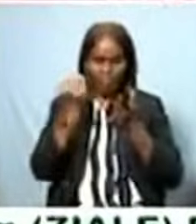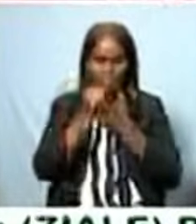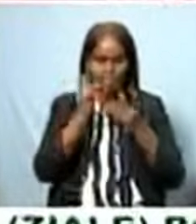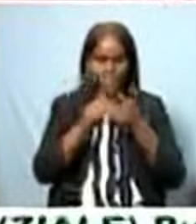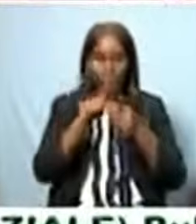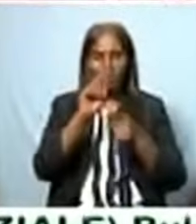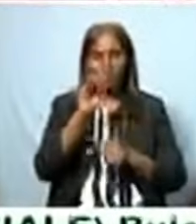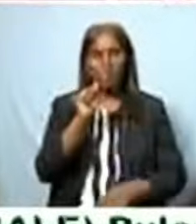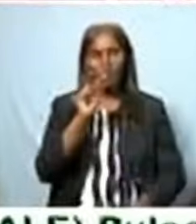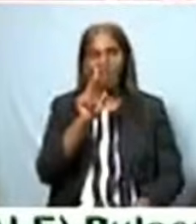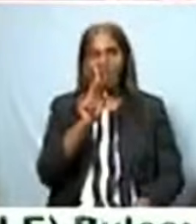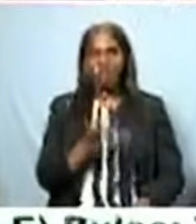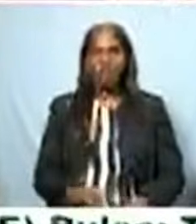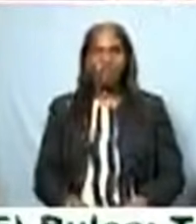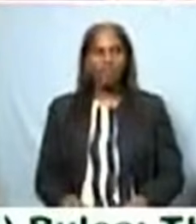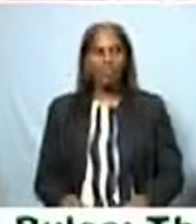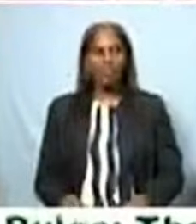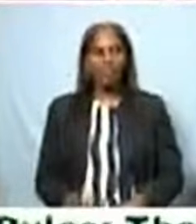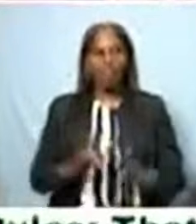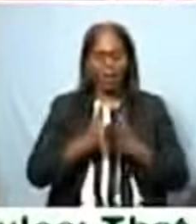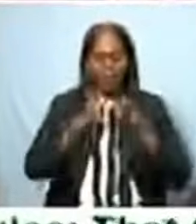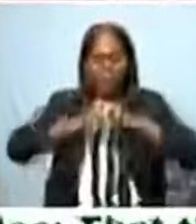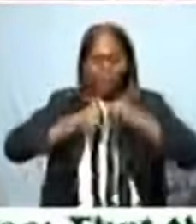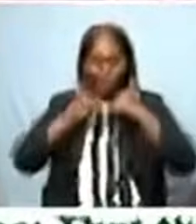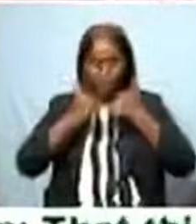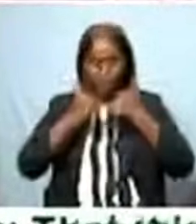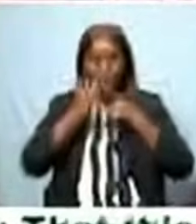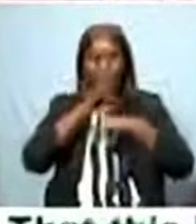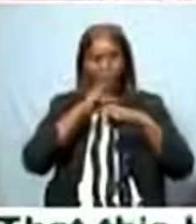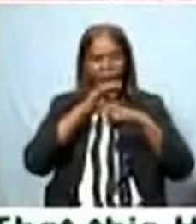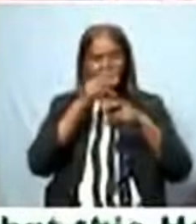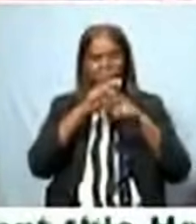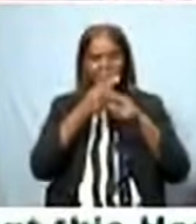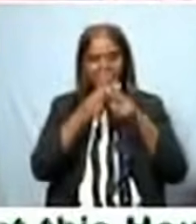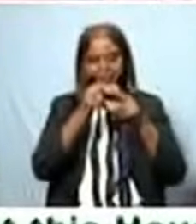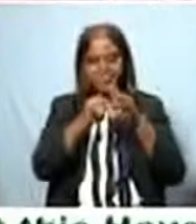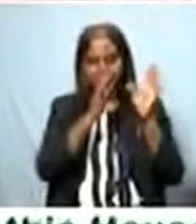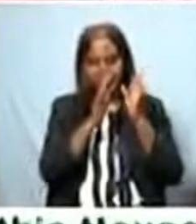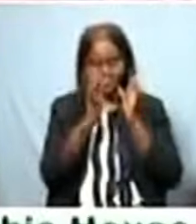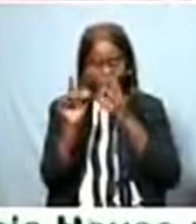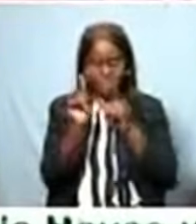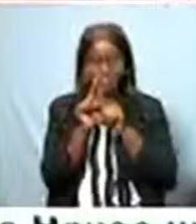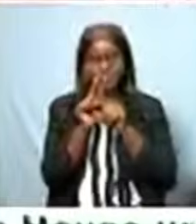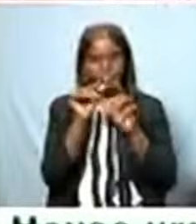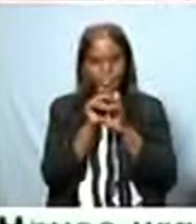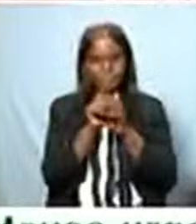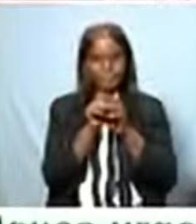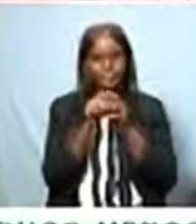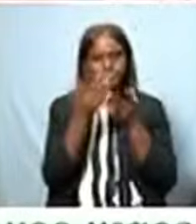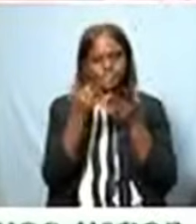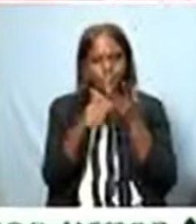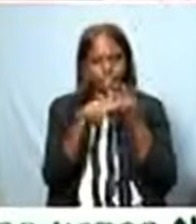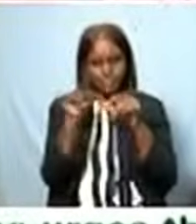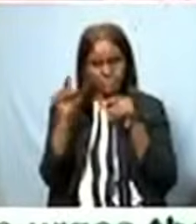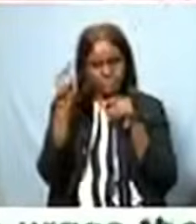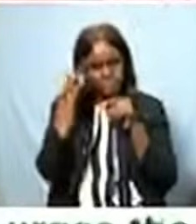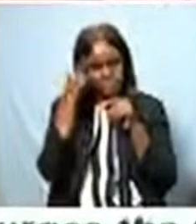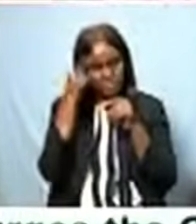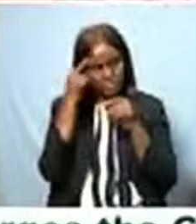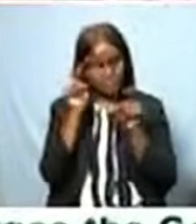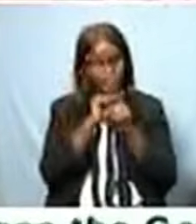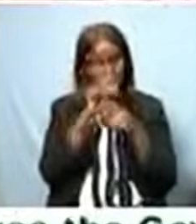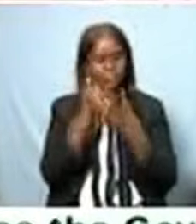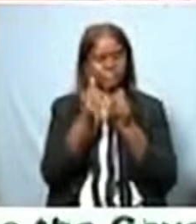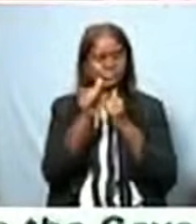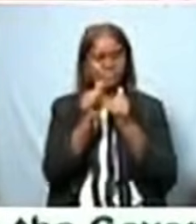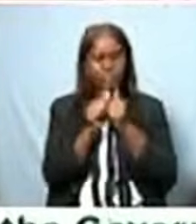admitted to the bar. So how do we hold that intention and in balance is what this government is all